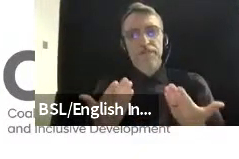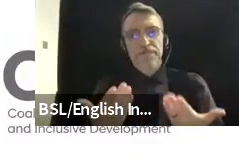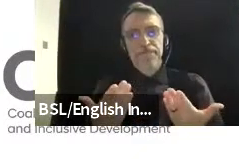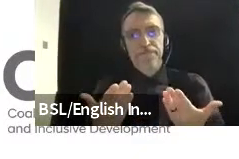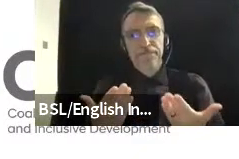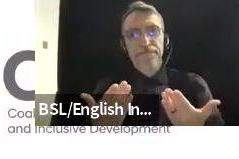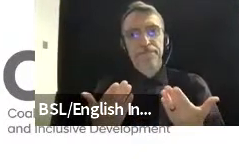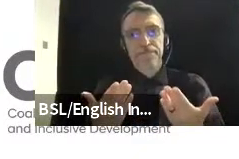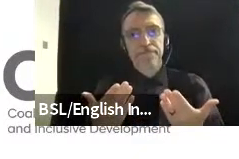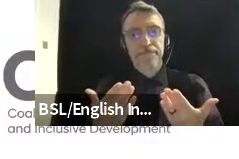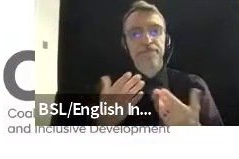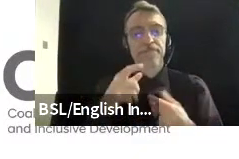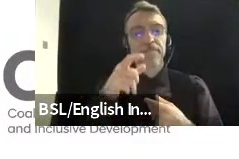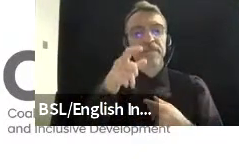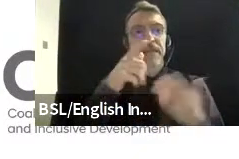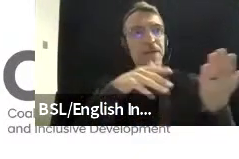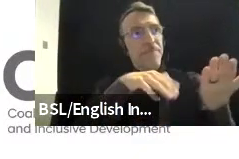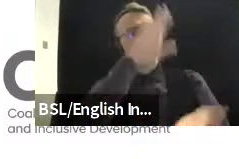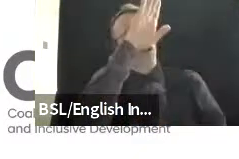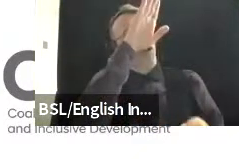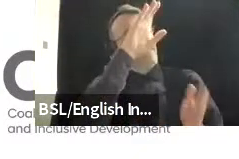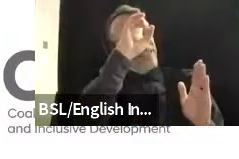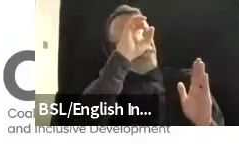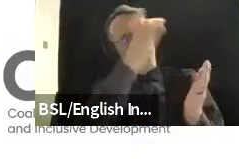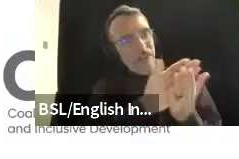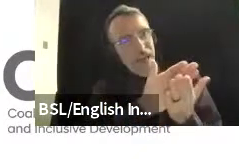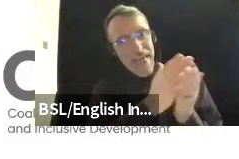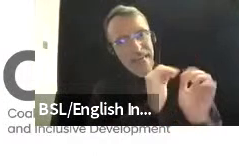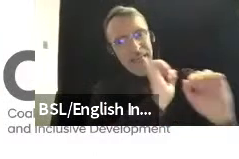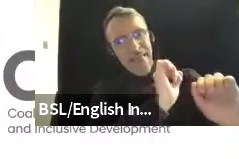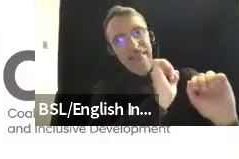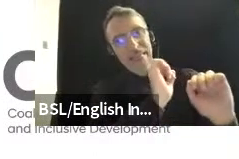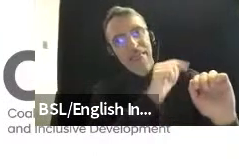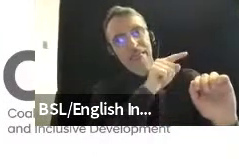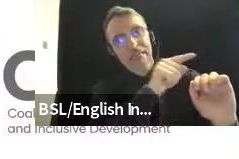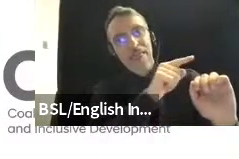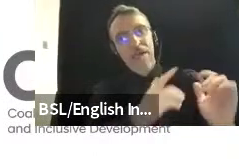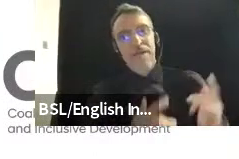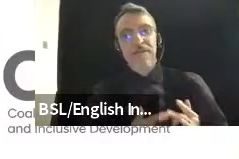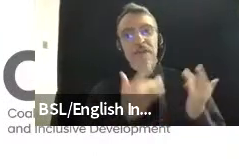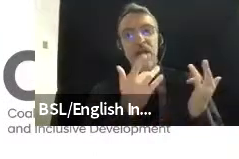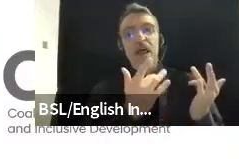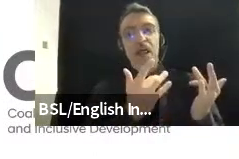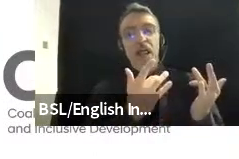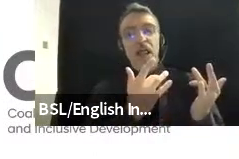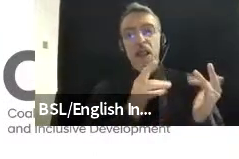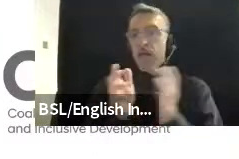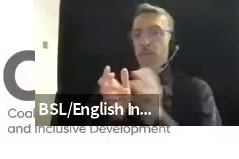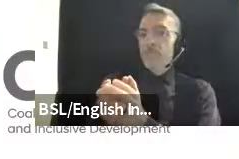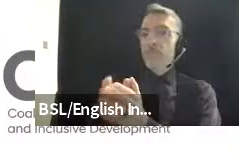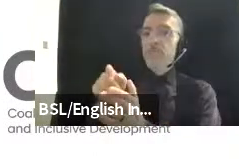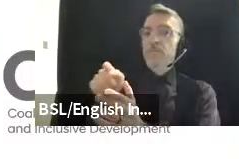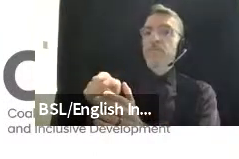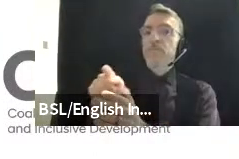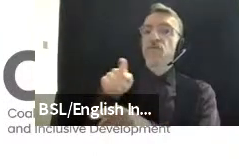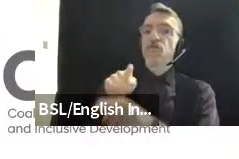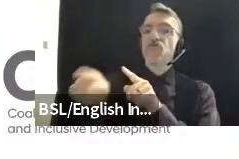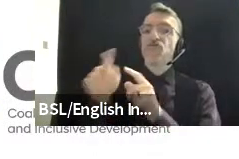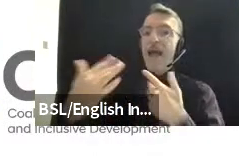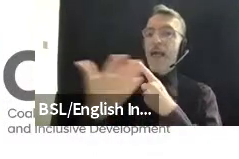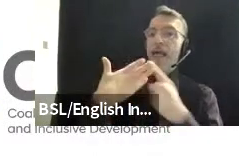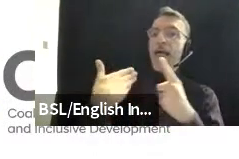people from the majority religion feeling like people from the minority religions were trying to convert